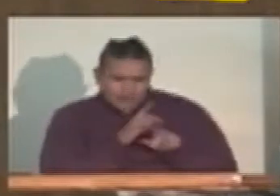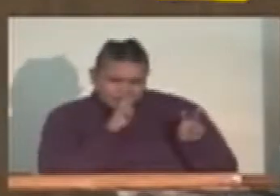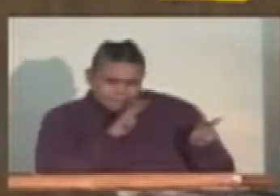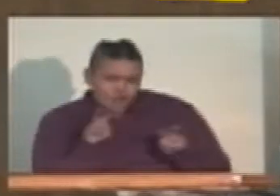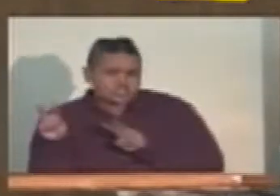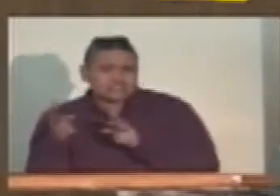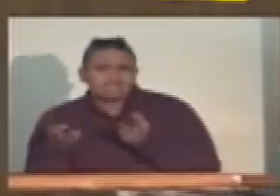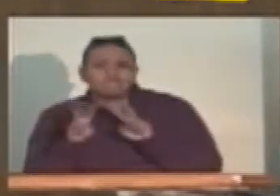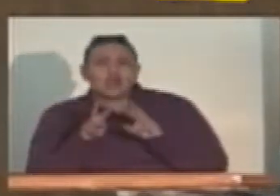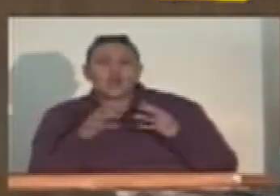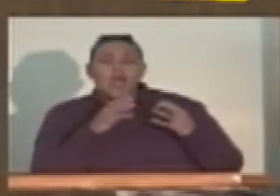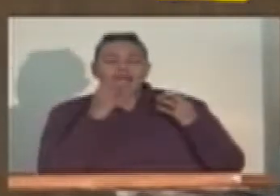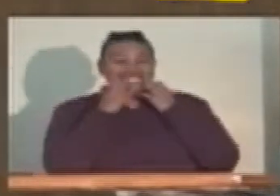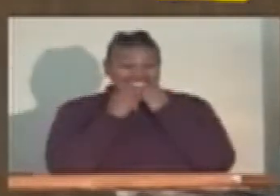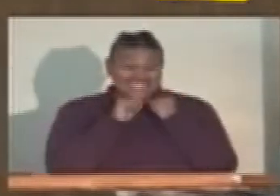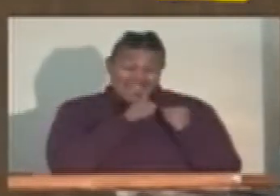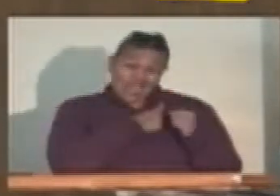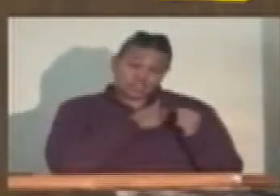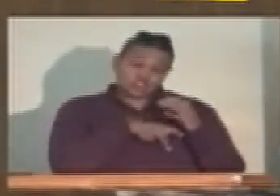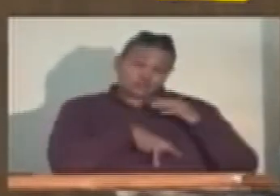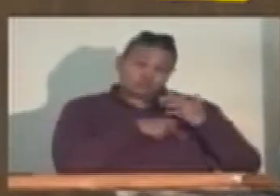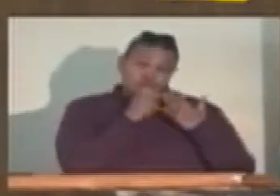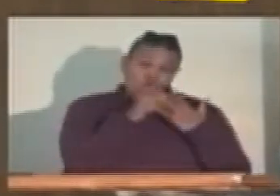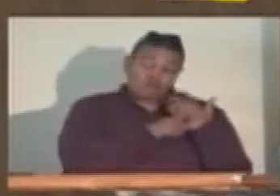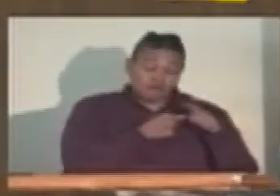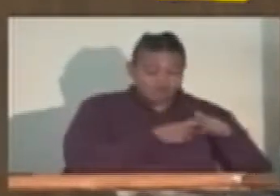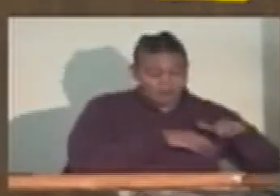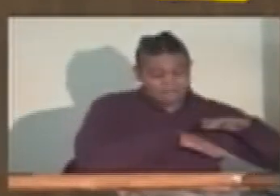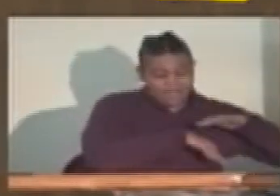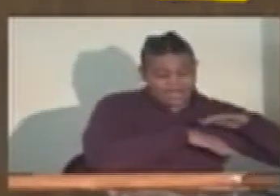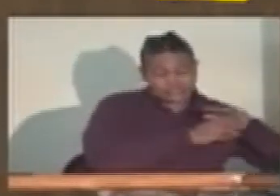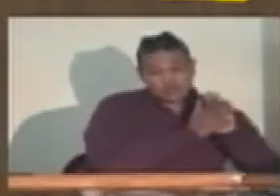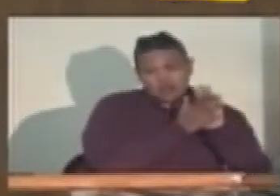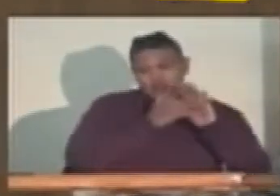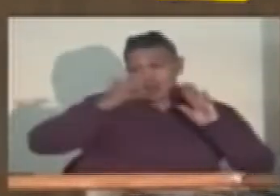and attitudes program from basic school to high school.